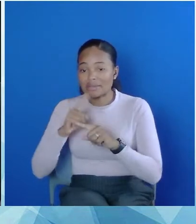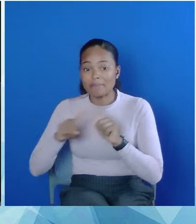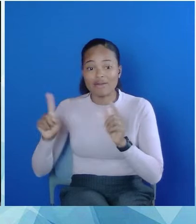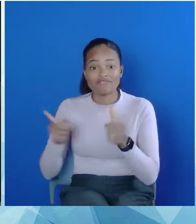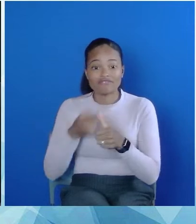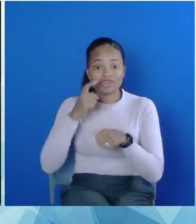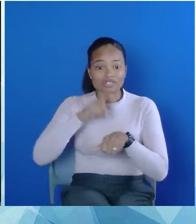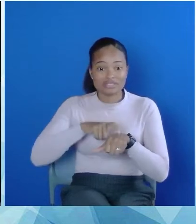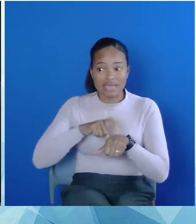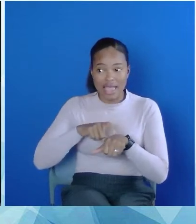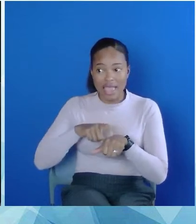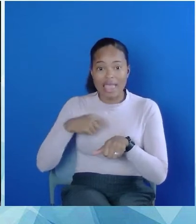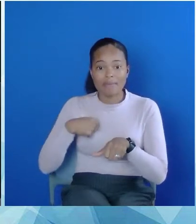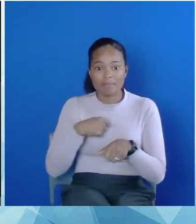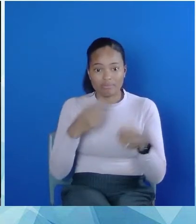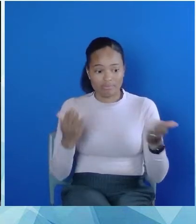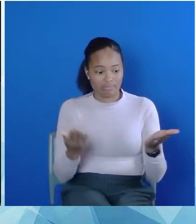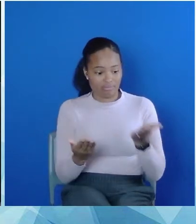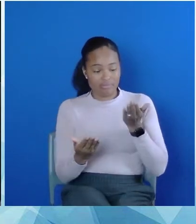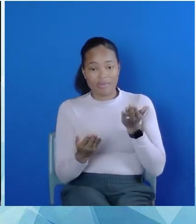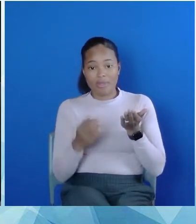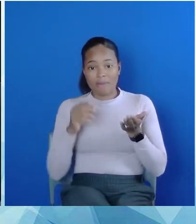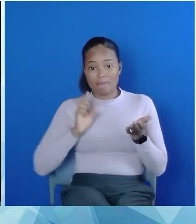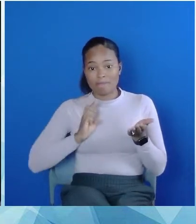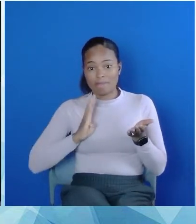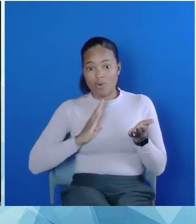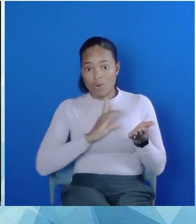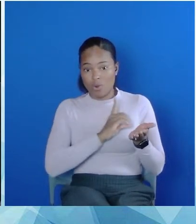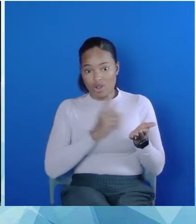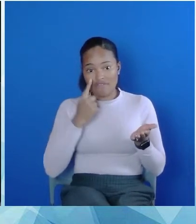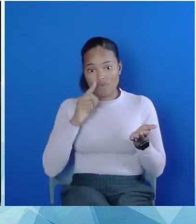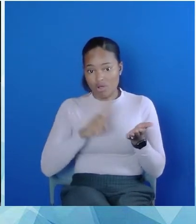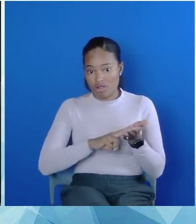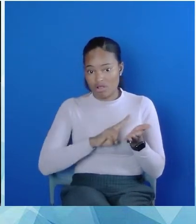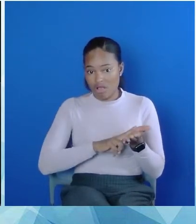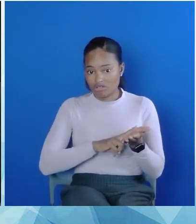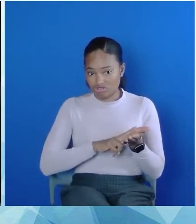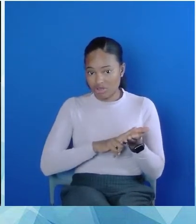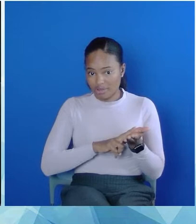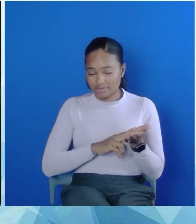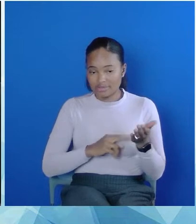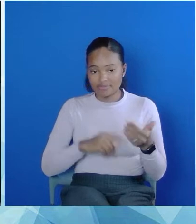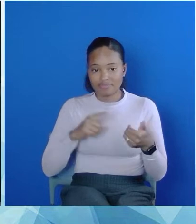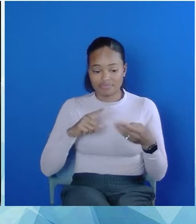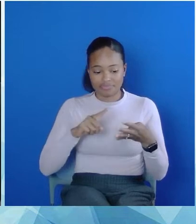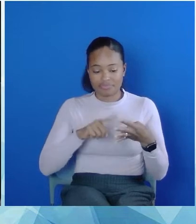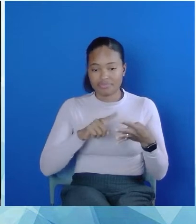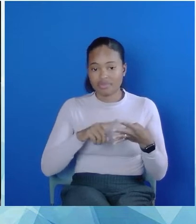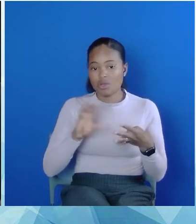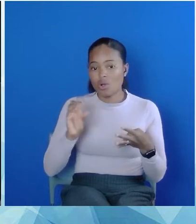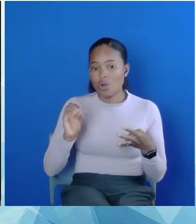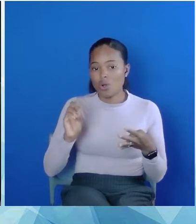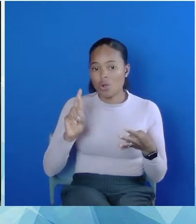brought to the board on a contract basis, so I will name them. First, we have